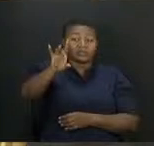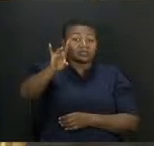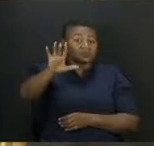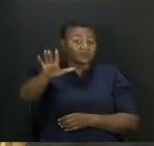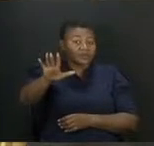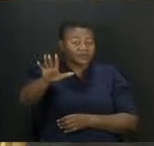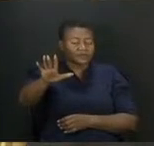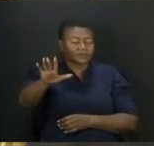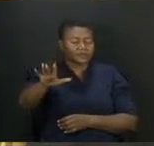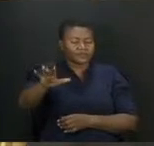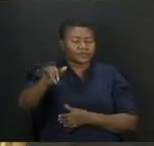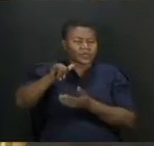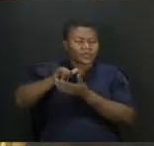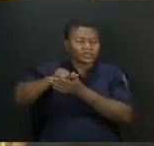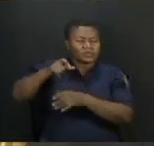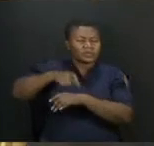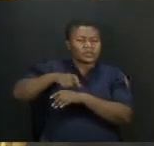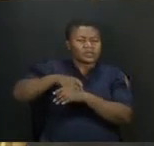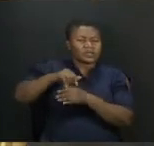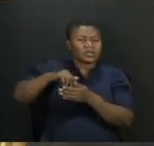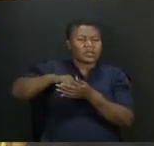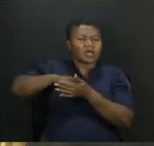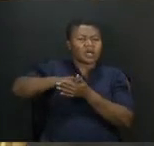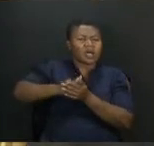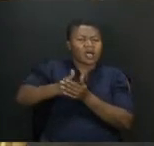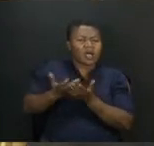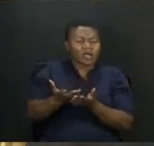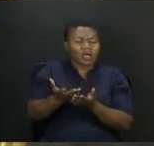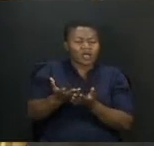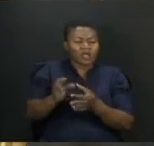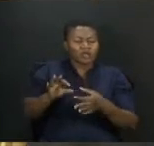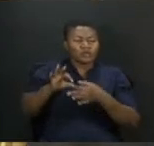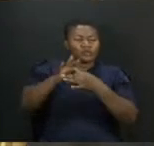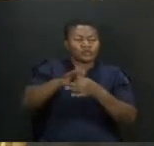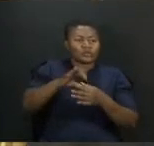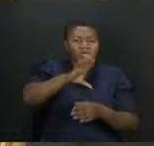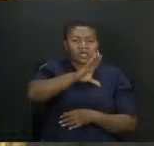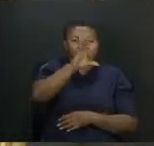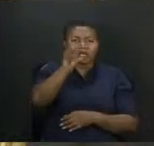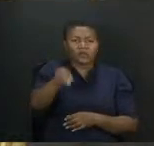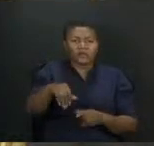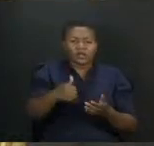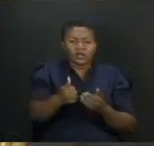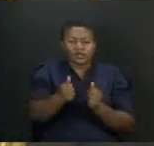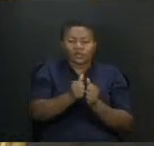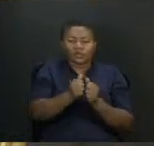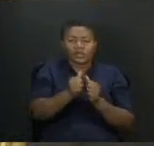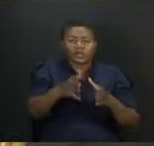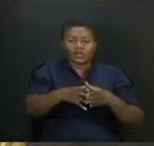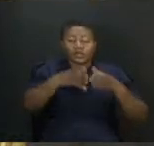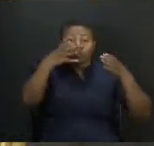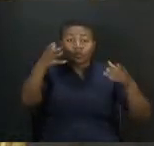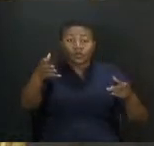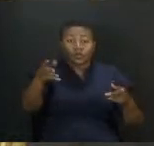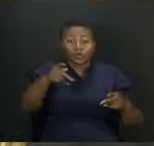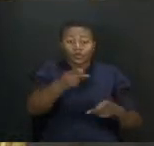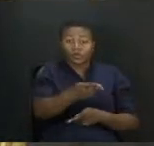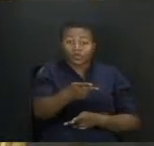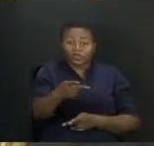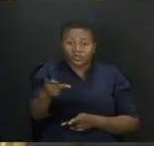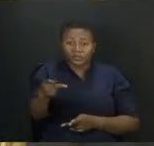saw partitioning of African without recourse to indigenous populations. Subsequently,